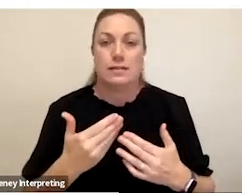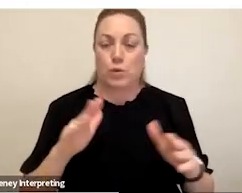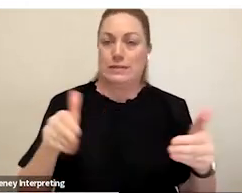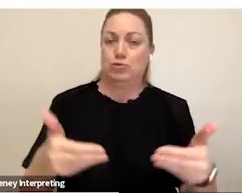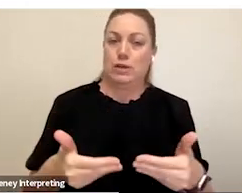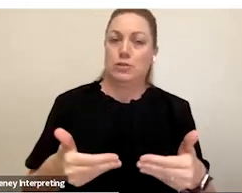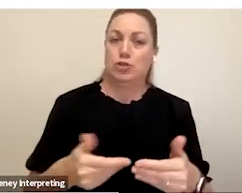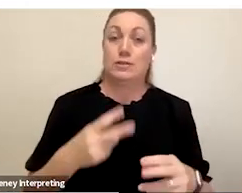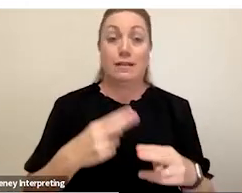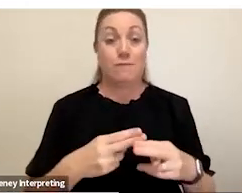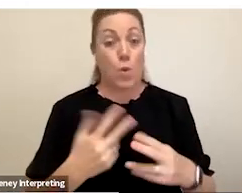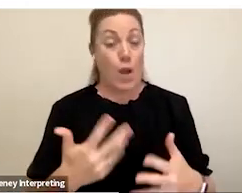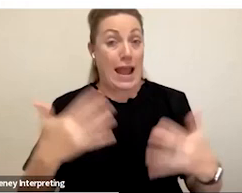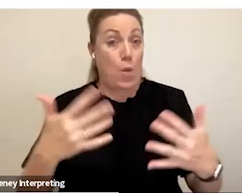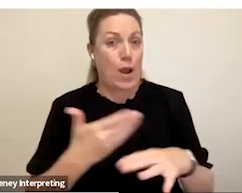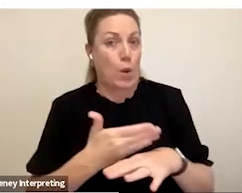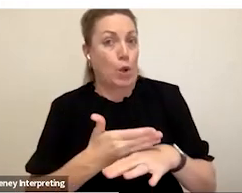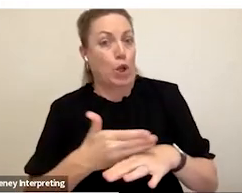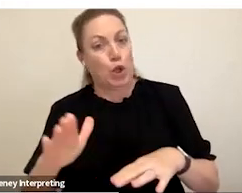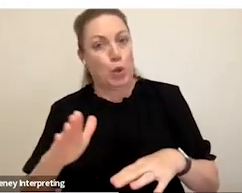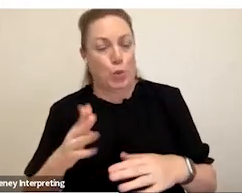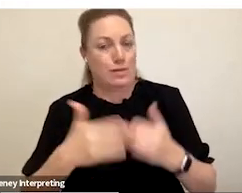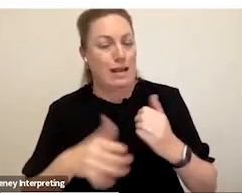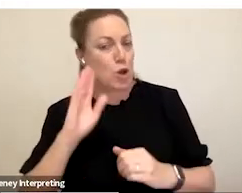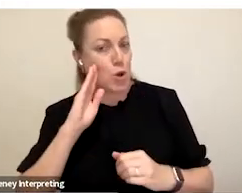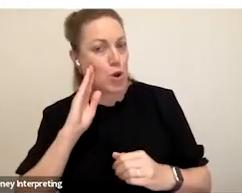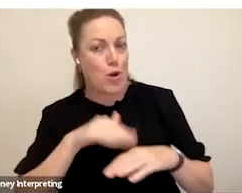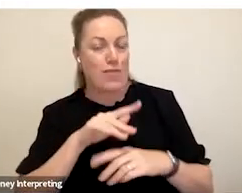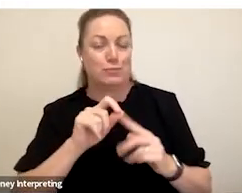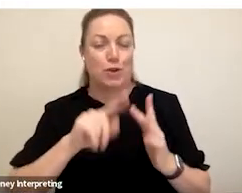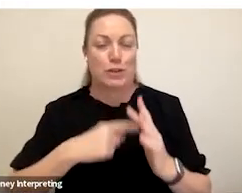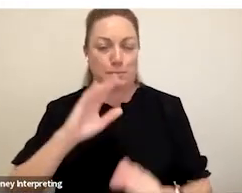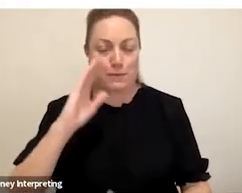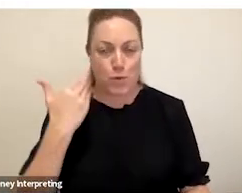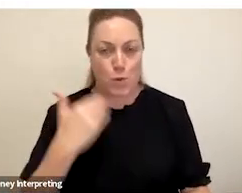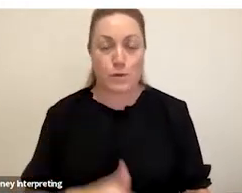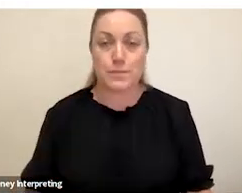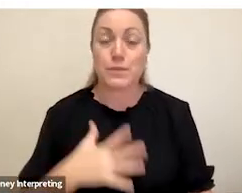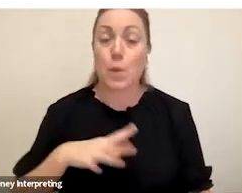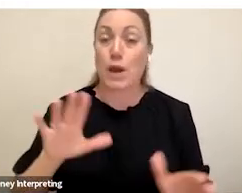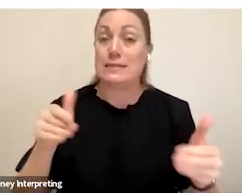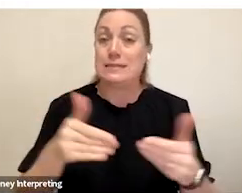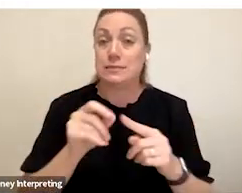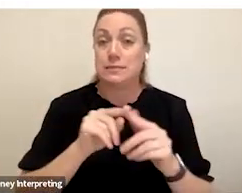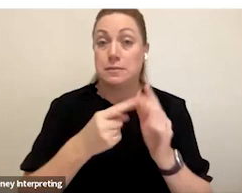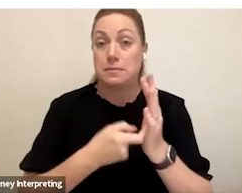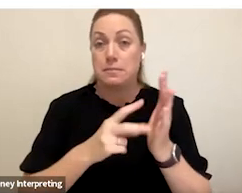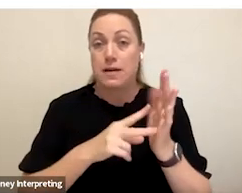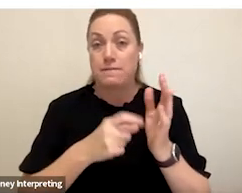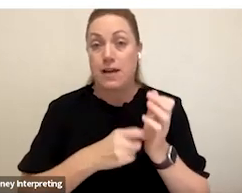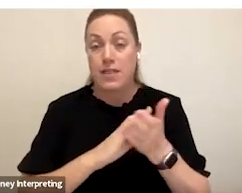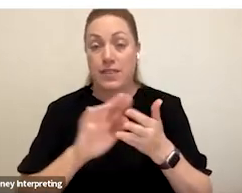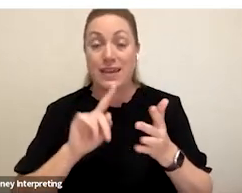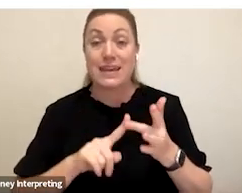introduction to it for anyone who's new to it all. I would now like to introduce you all to Parvathy Subramaniam.